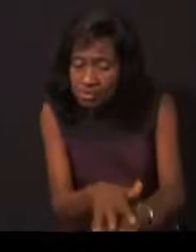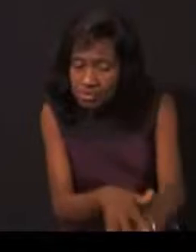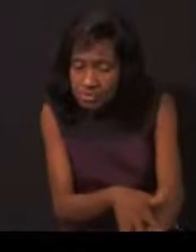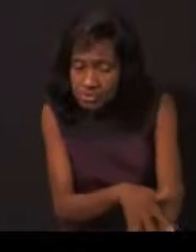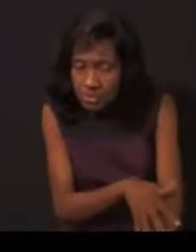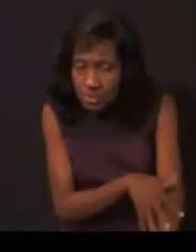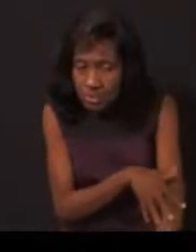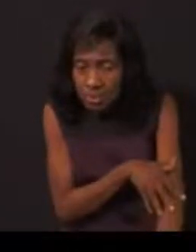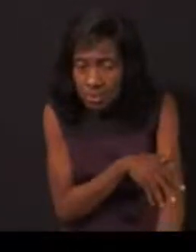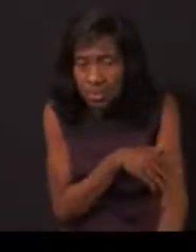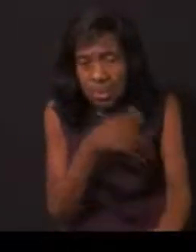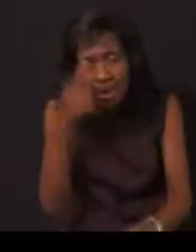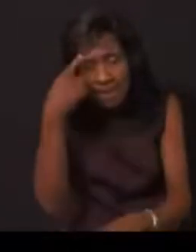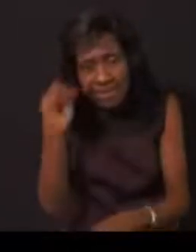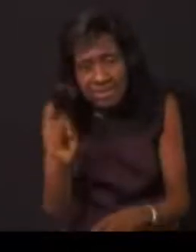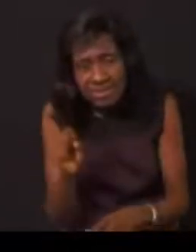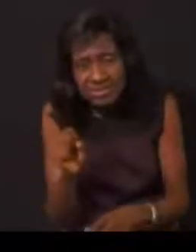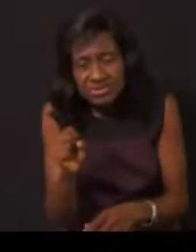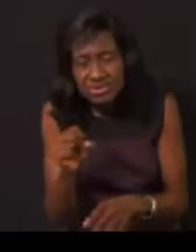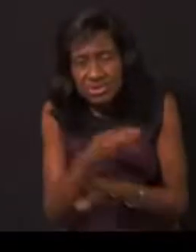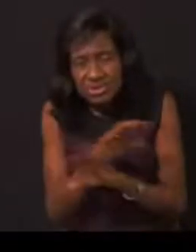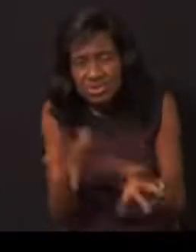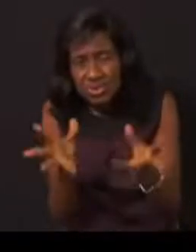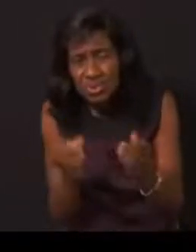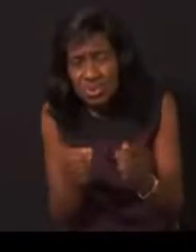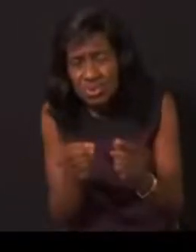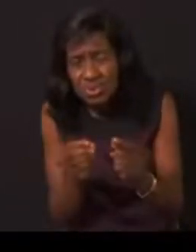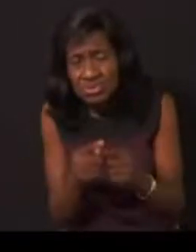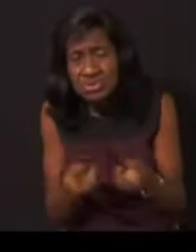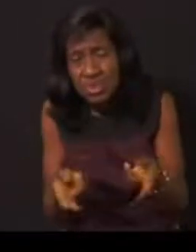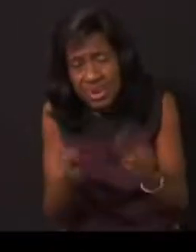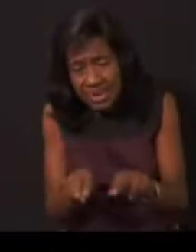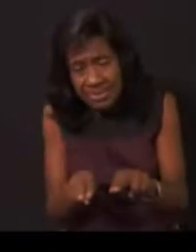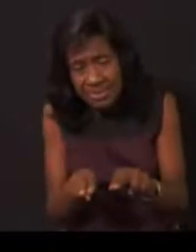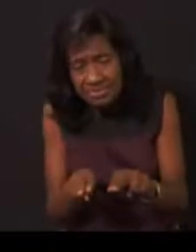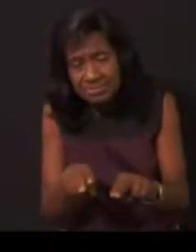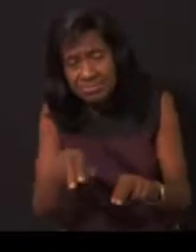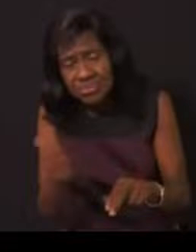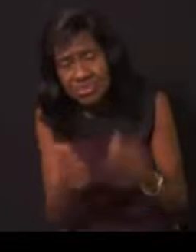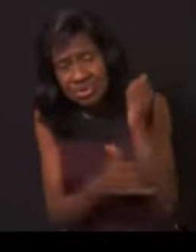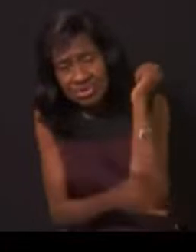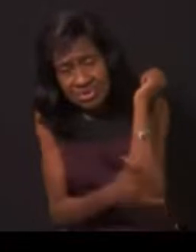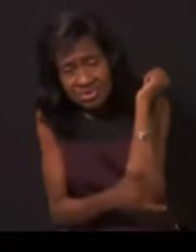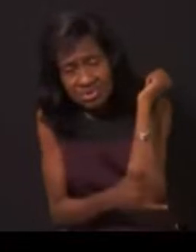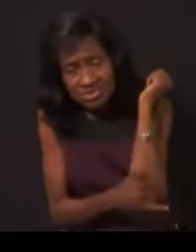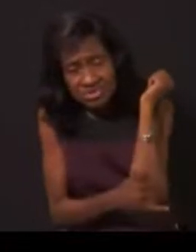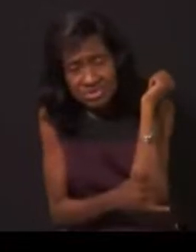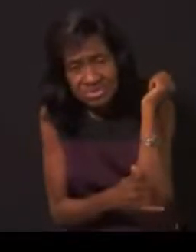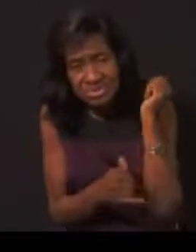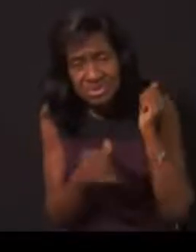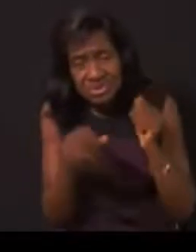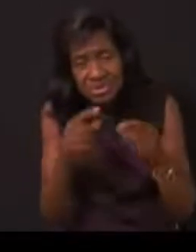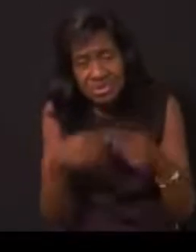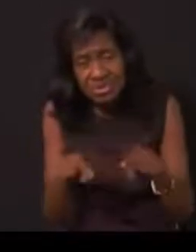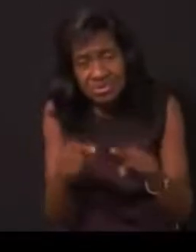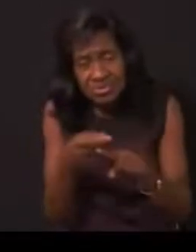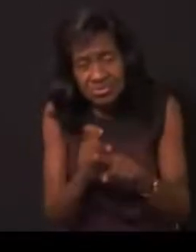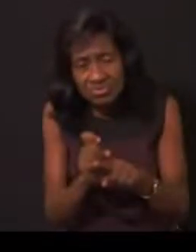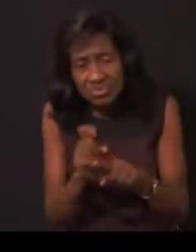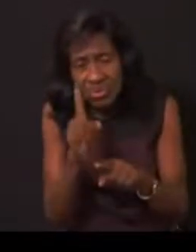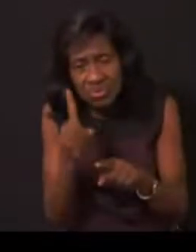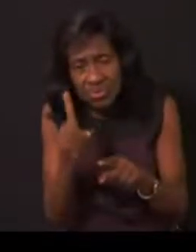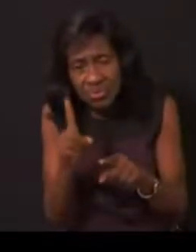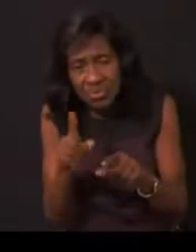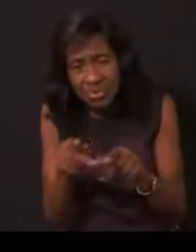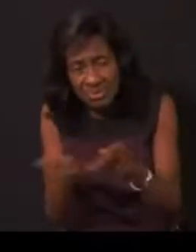modeling. Because one thing we don't want to be faced with is like other countries where they can go from one state to the next. Where do we